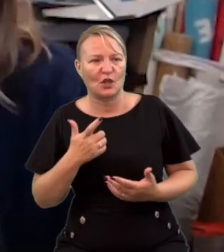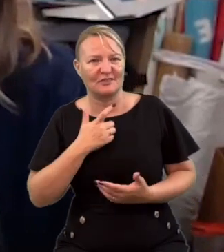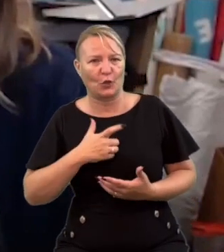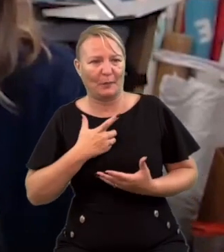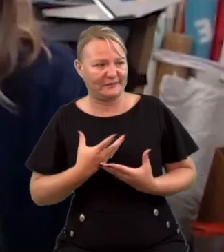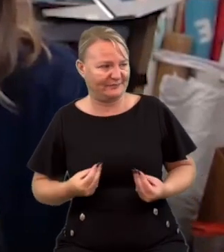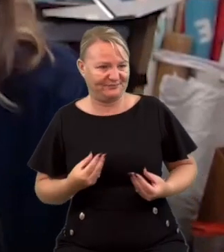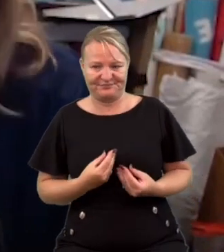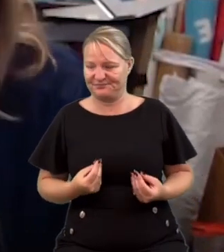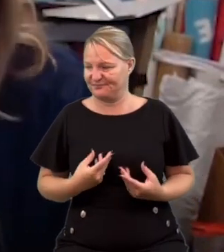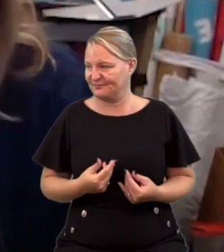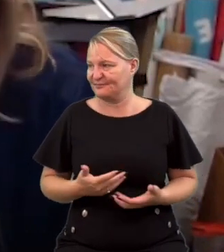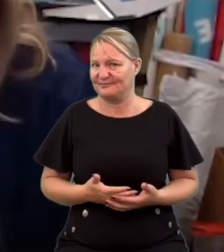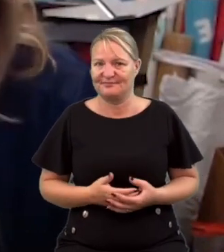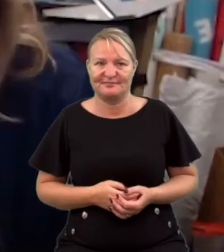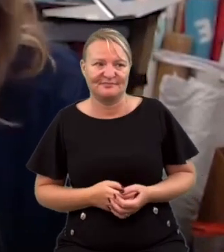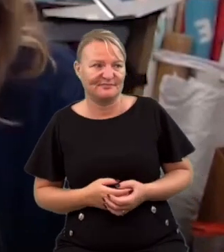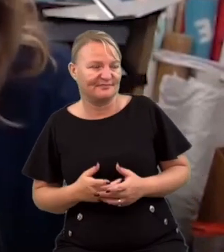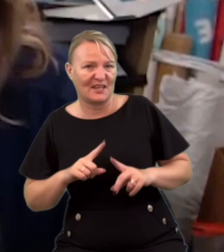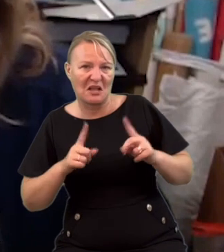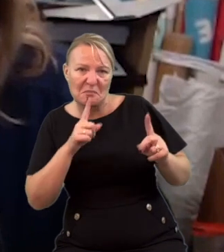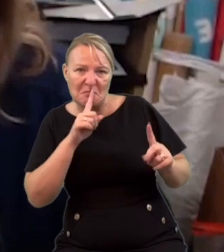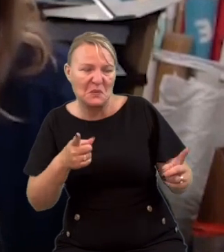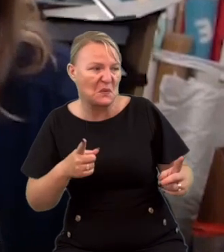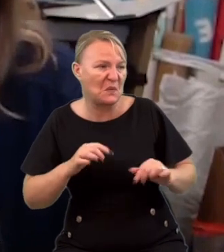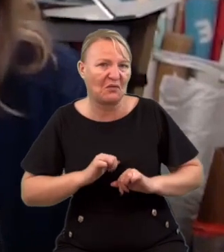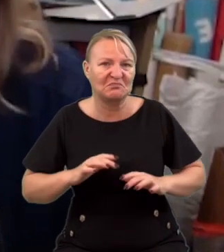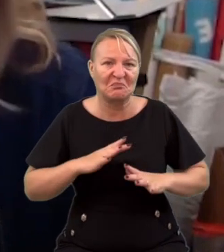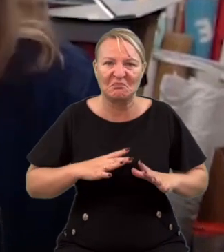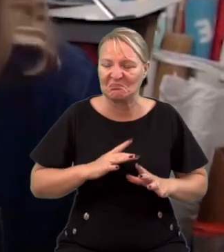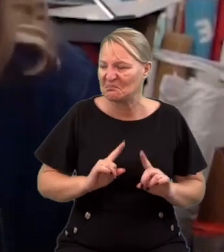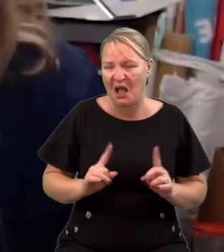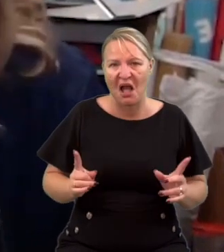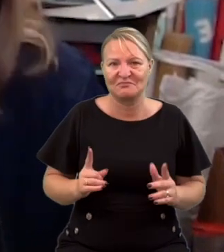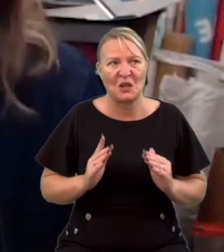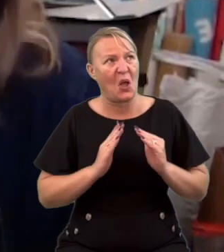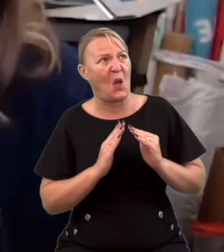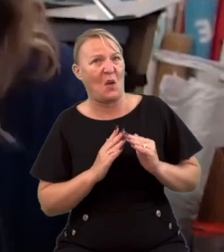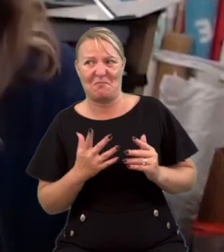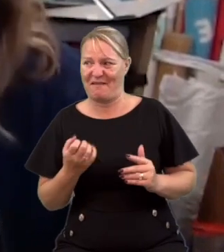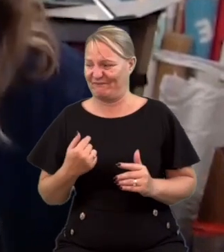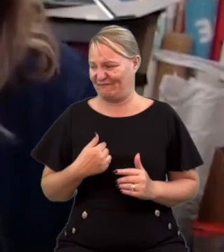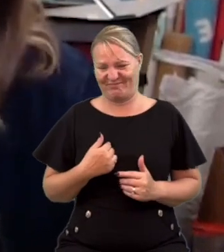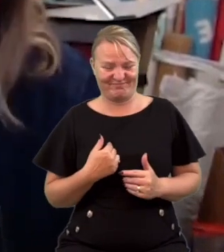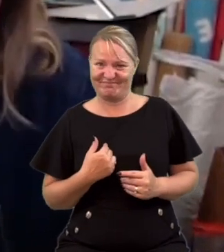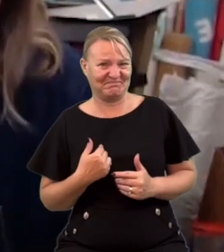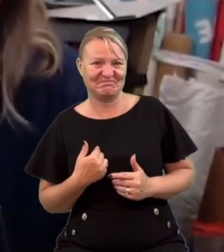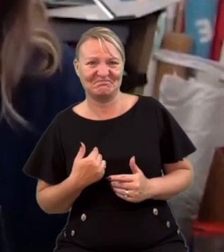very dehumanizing, somewhere that you can't make comfortable, you can't make home,